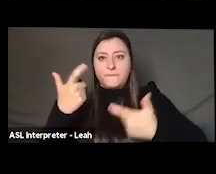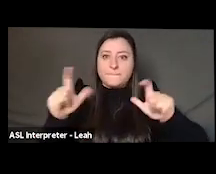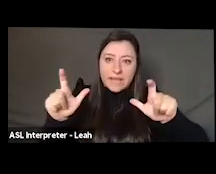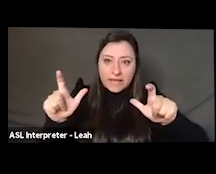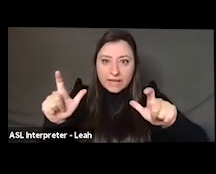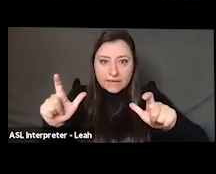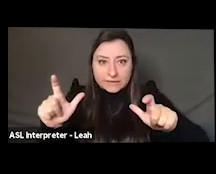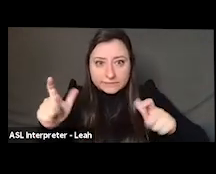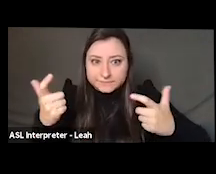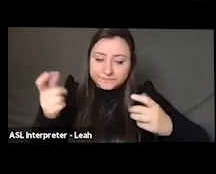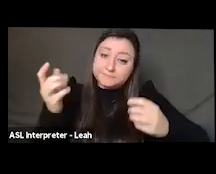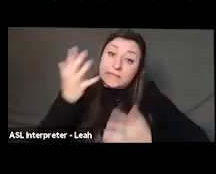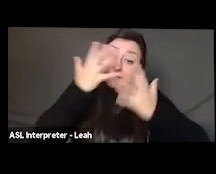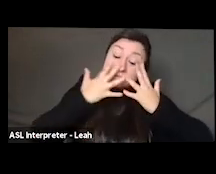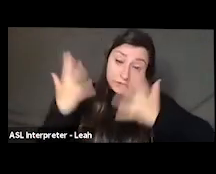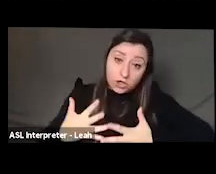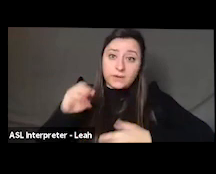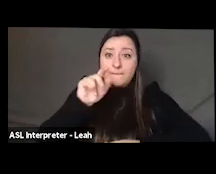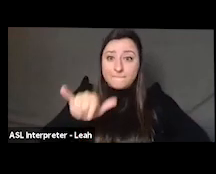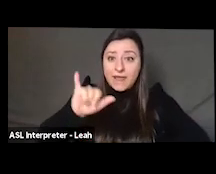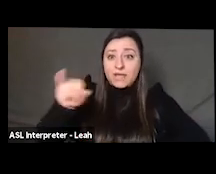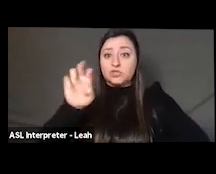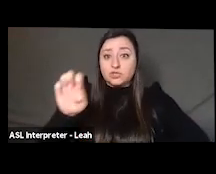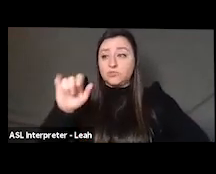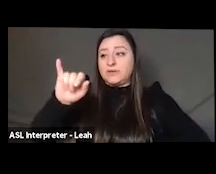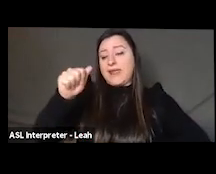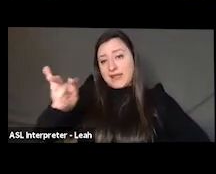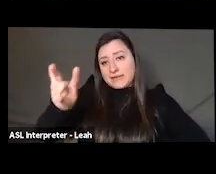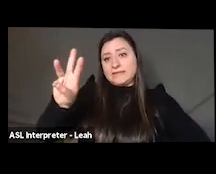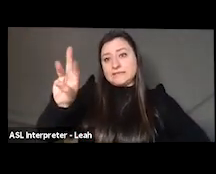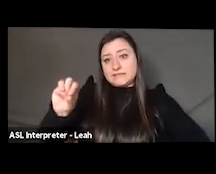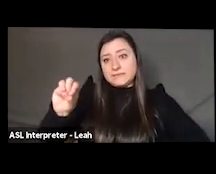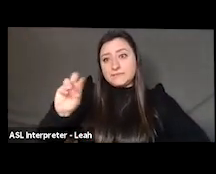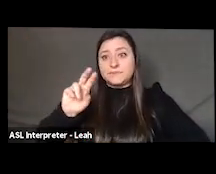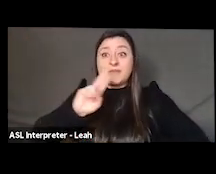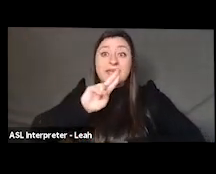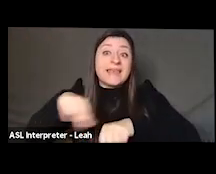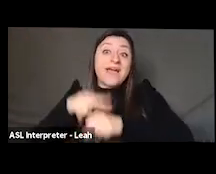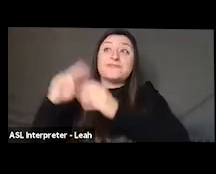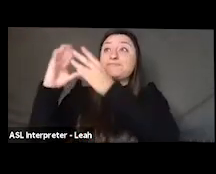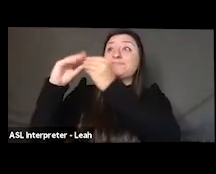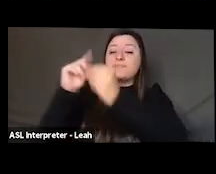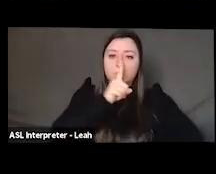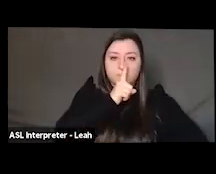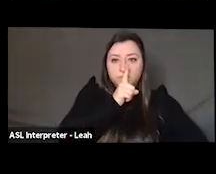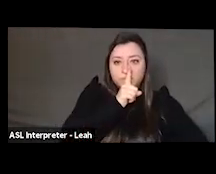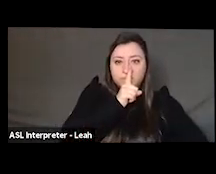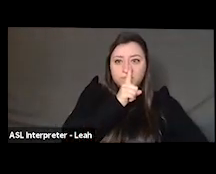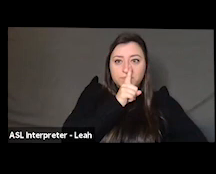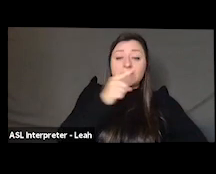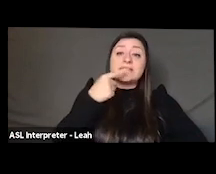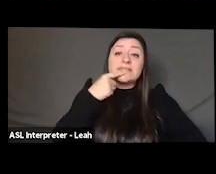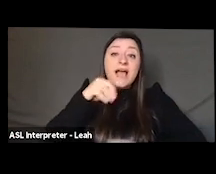a very tragic dimension, in May and June 1860. What the national narrative completely silences is that the